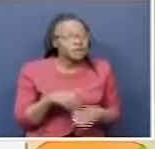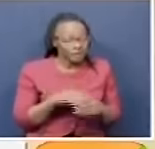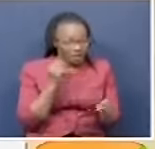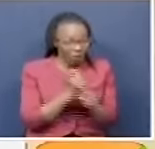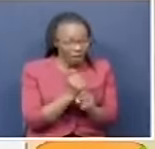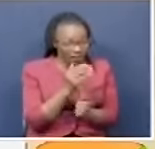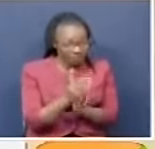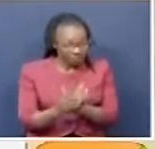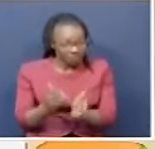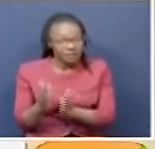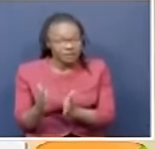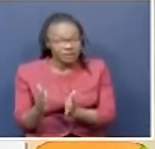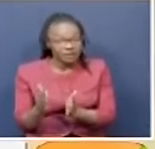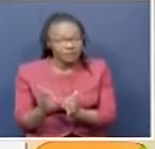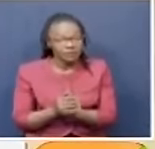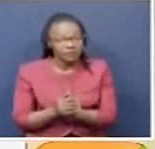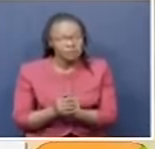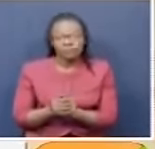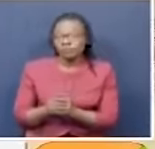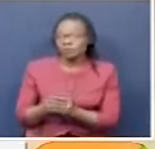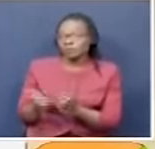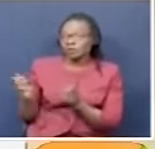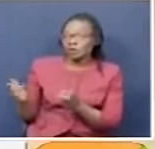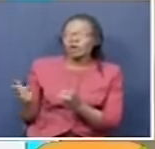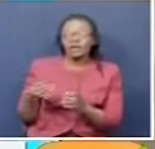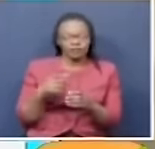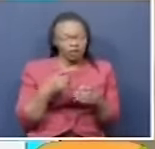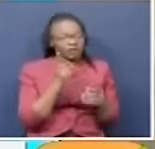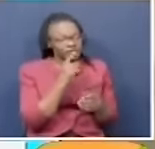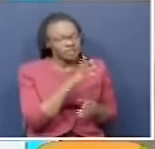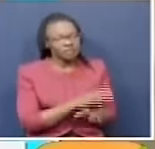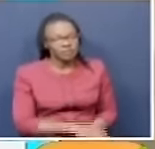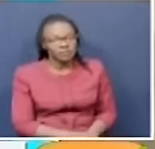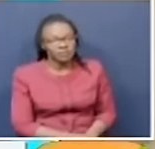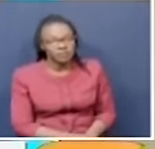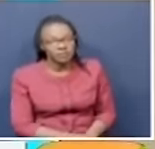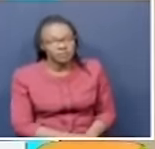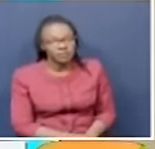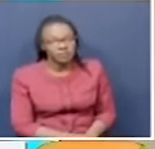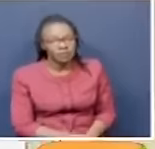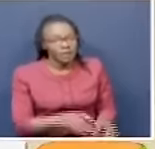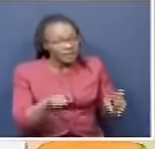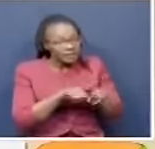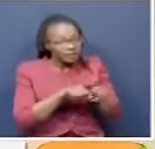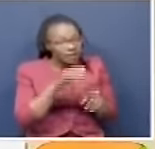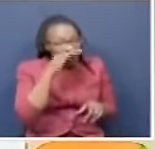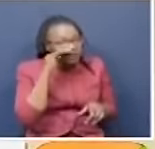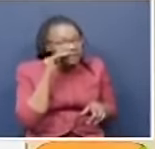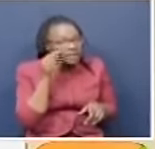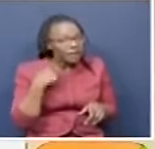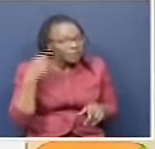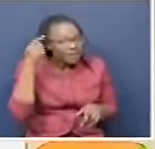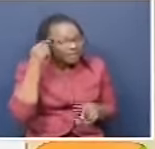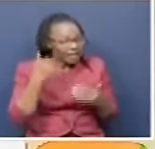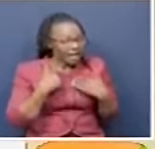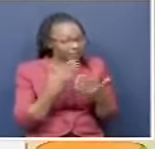arrangement. Now, where is that? Okay, finish. Well, and Musalia, I think, has something to